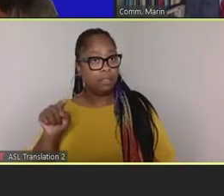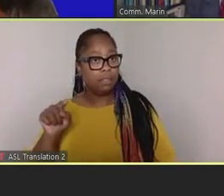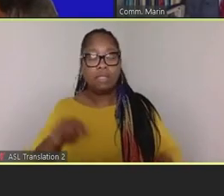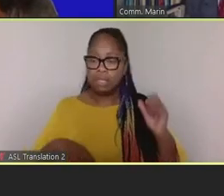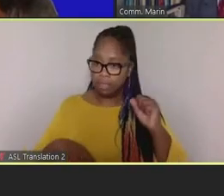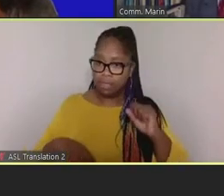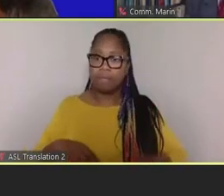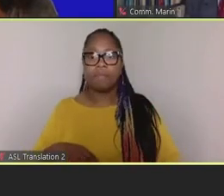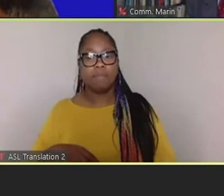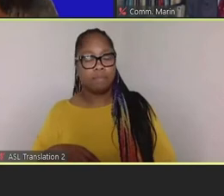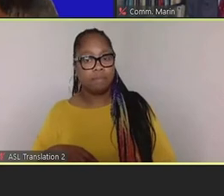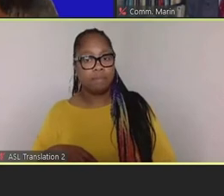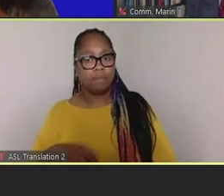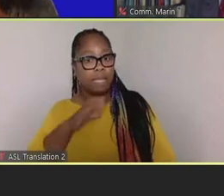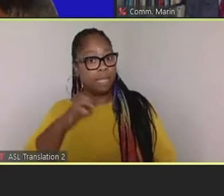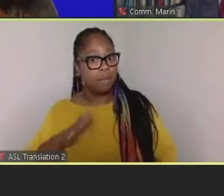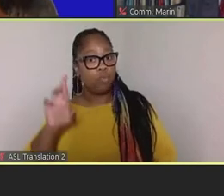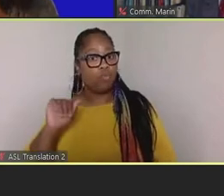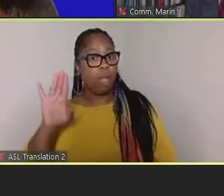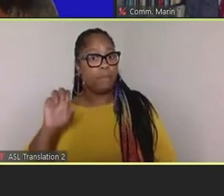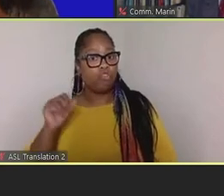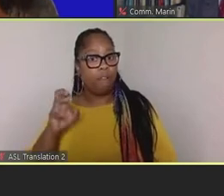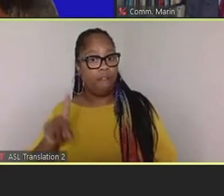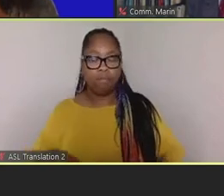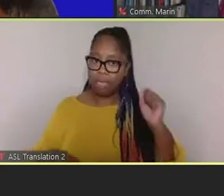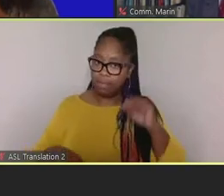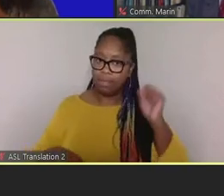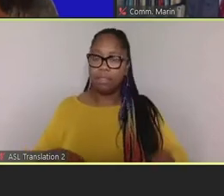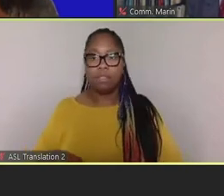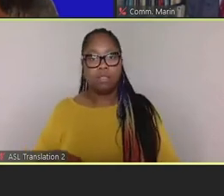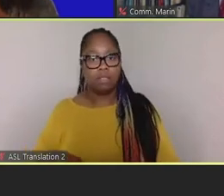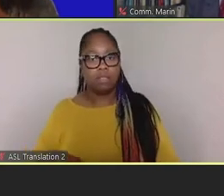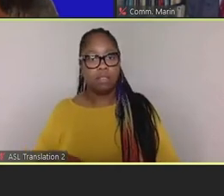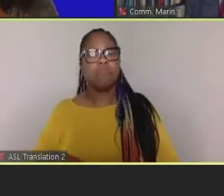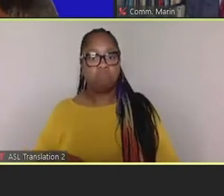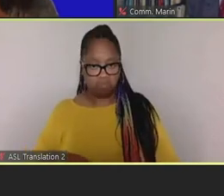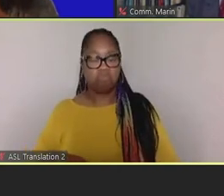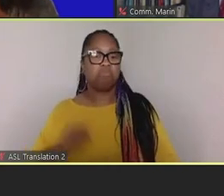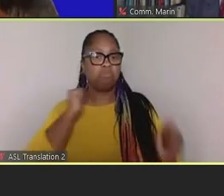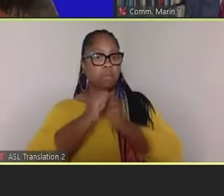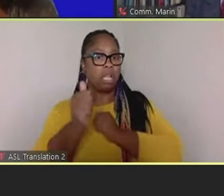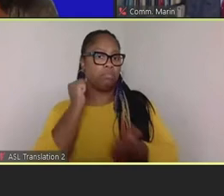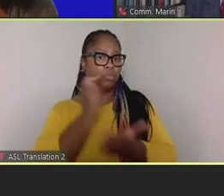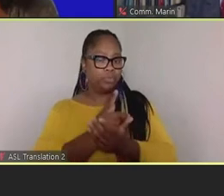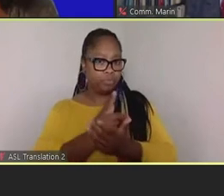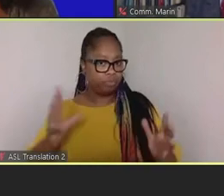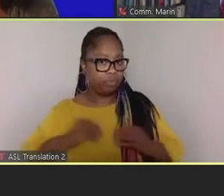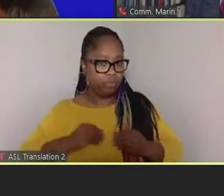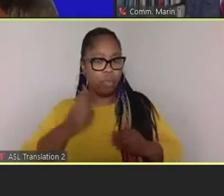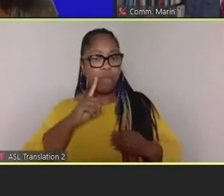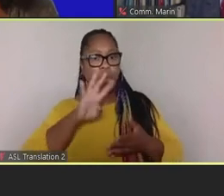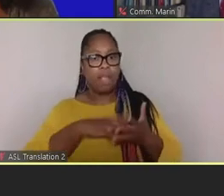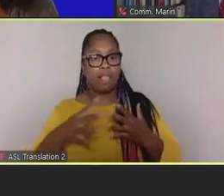Yes. Commissioner Rapichot. Yes. A favorable report has been adopted on